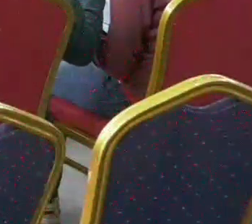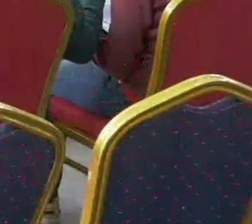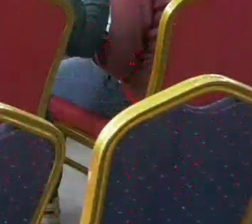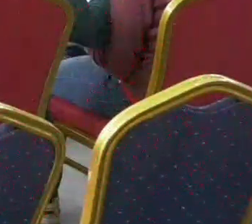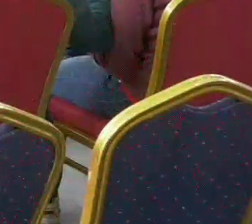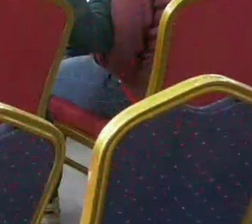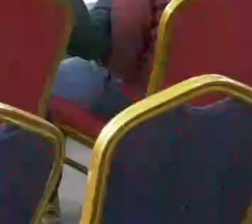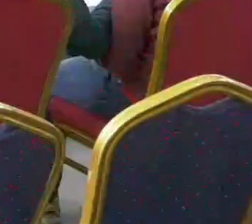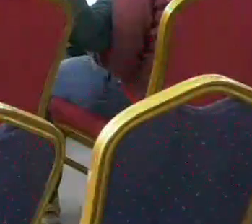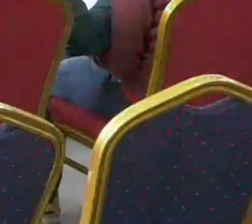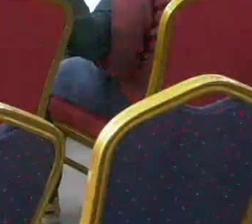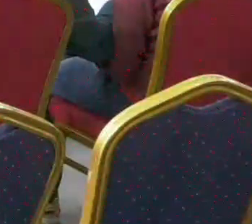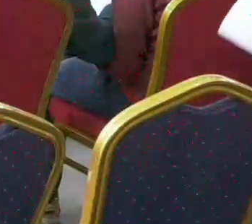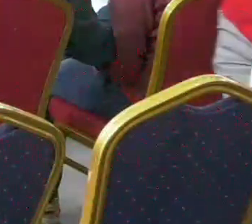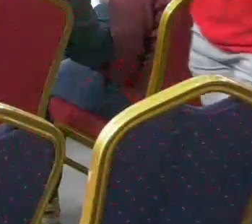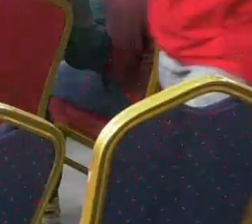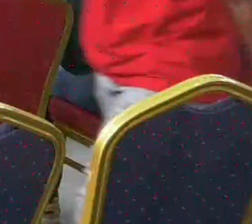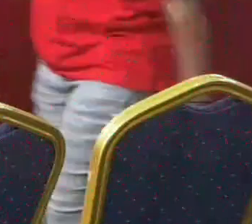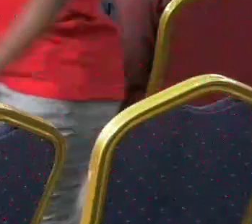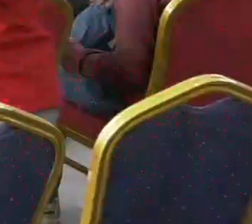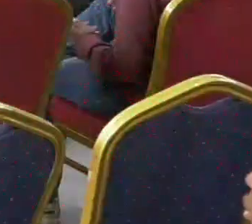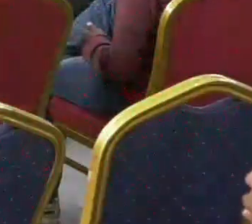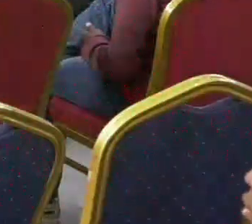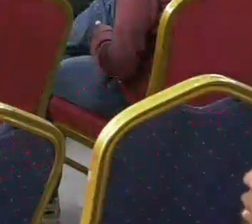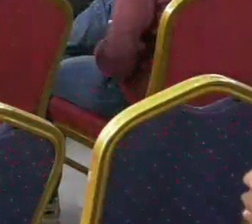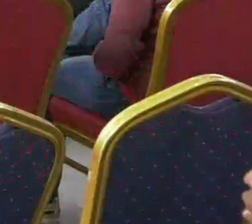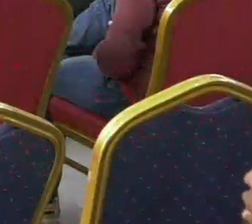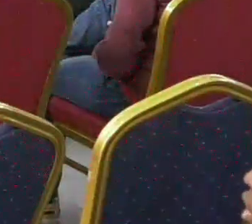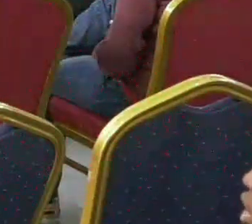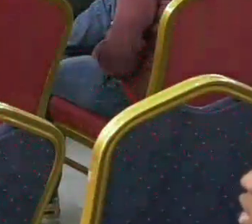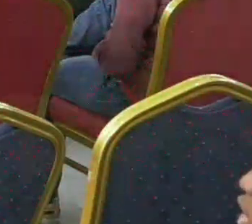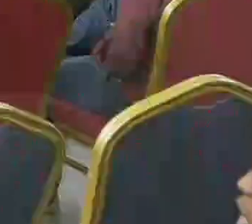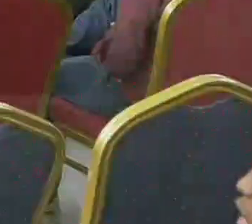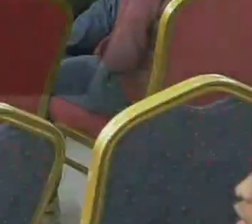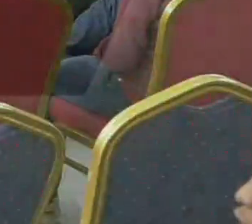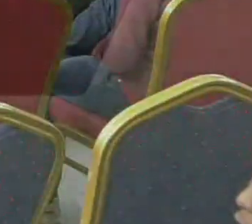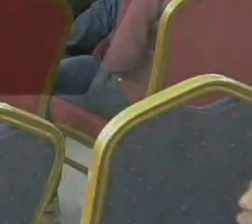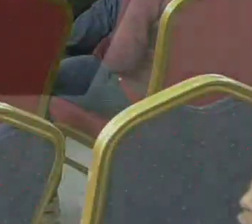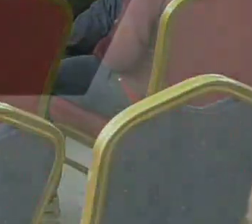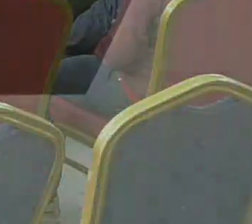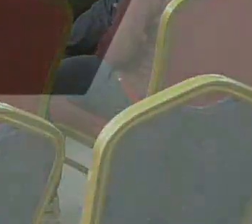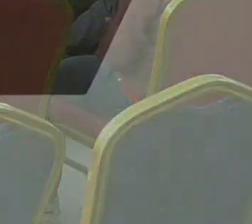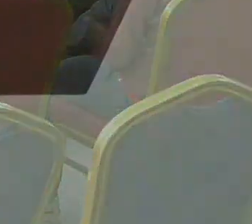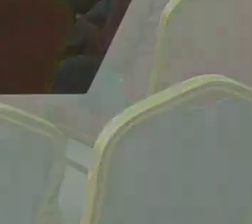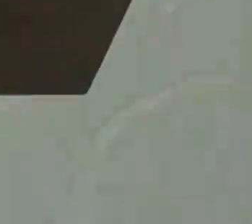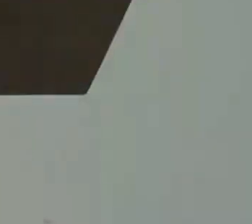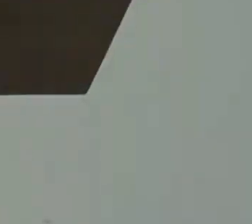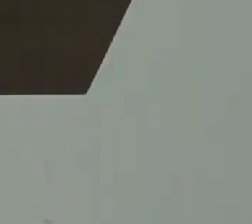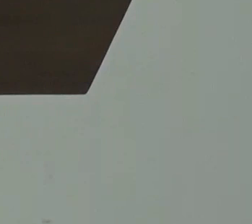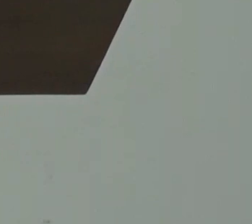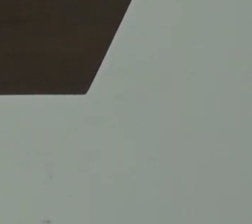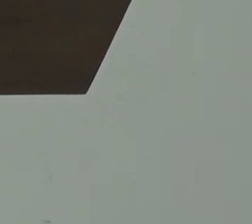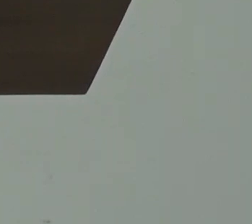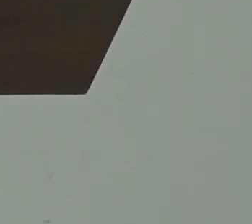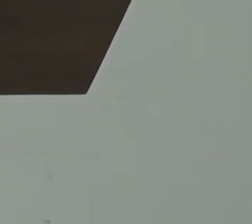Later. Okay, we are requesting that we just put those questions in the parking box and we are going to respond because I want you to understand first our processes